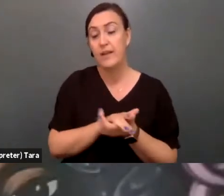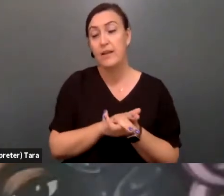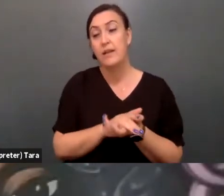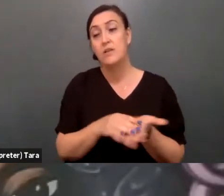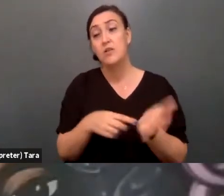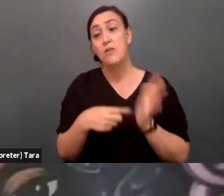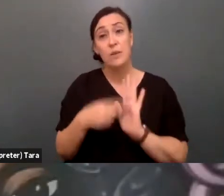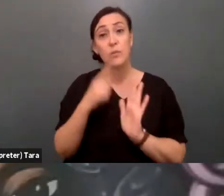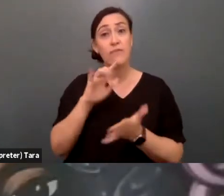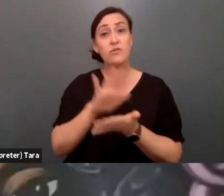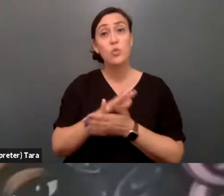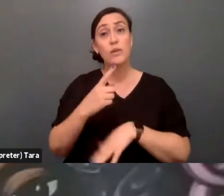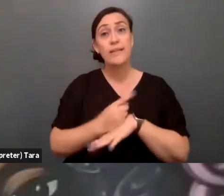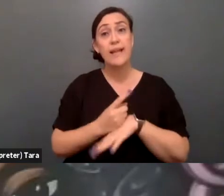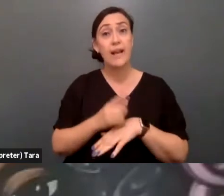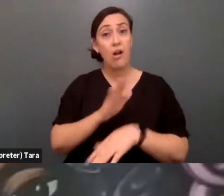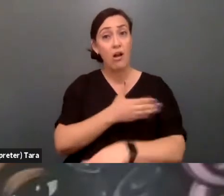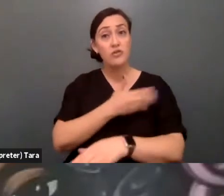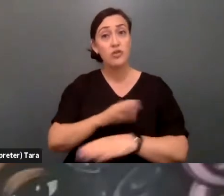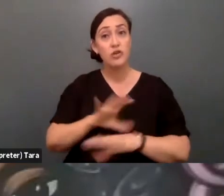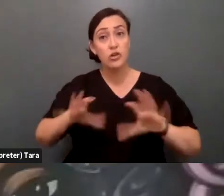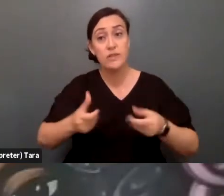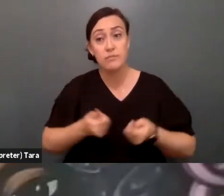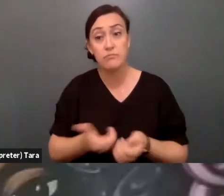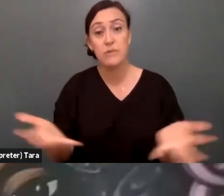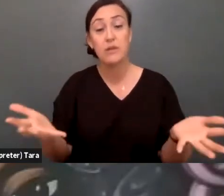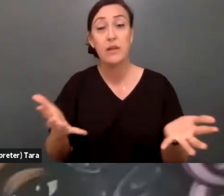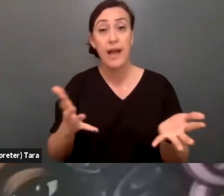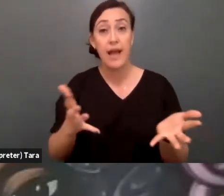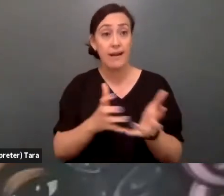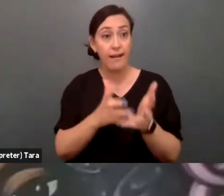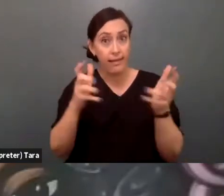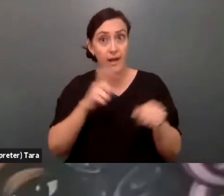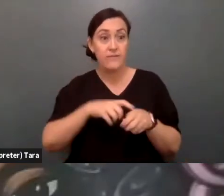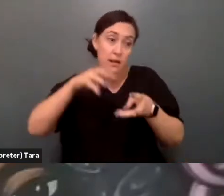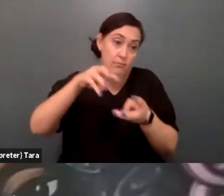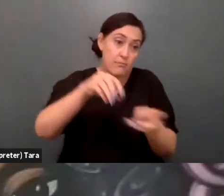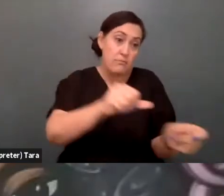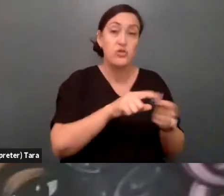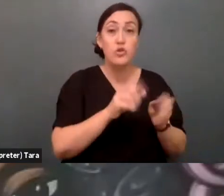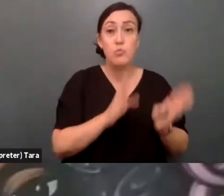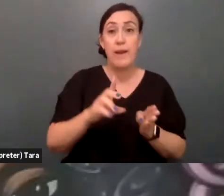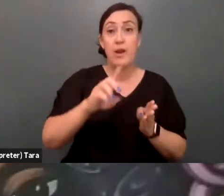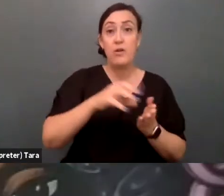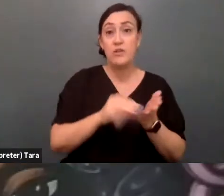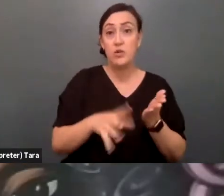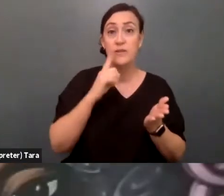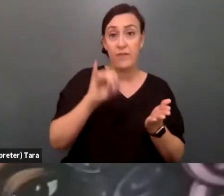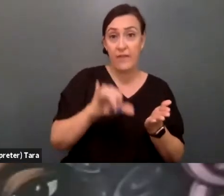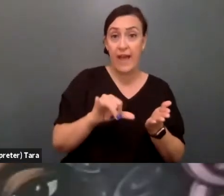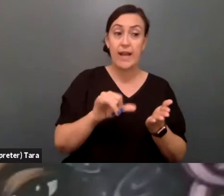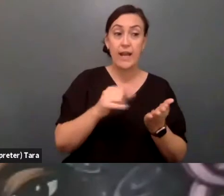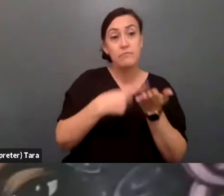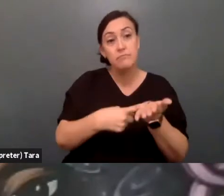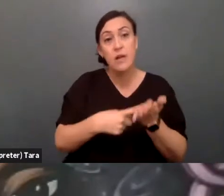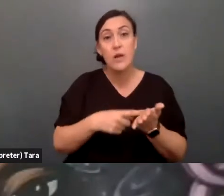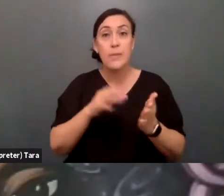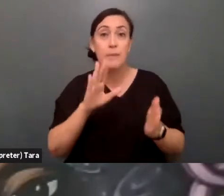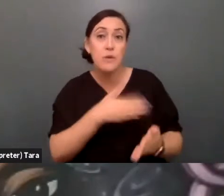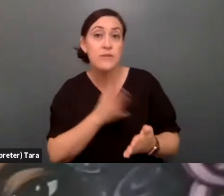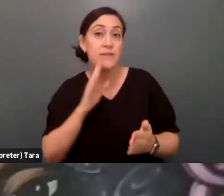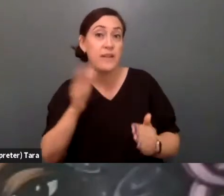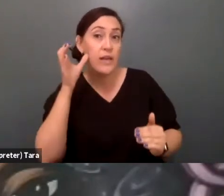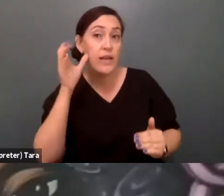school day concerts and spend a lot of time preparing our students for the school day concerts and going over the music that they would hear,